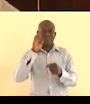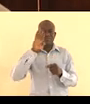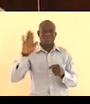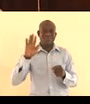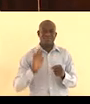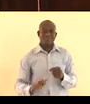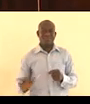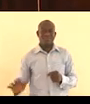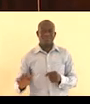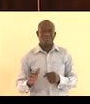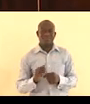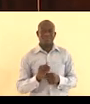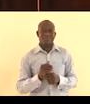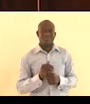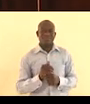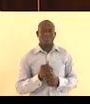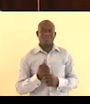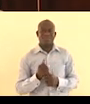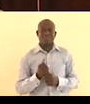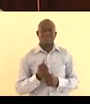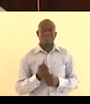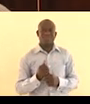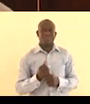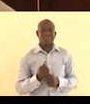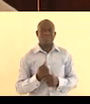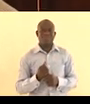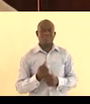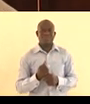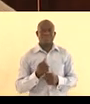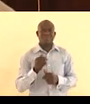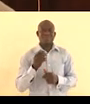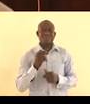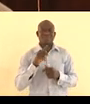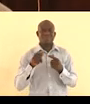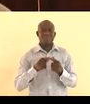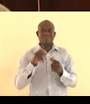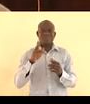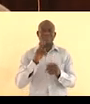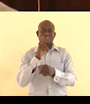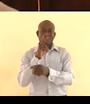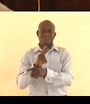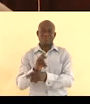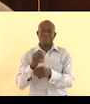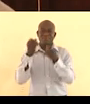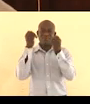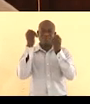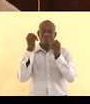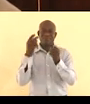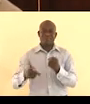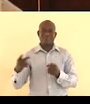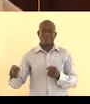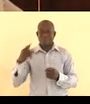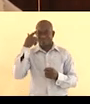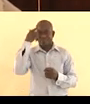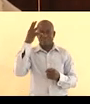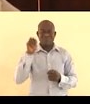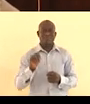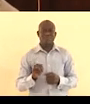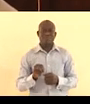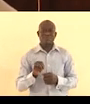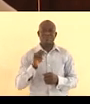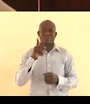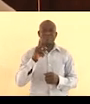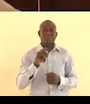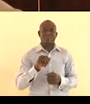them. Because when you leave a lot of inheritance for them, you are perhaps inadvertently